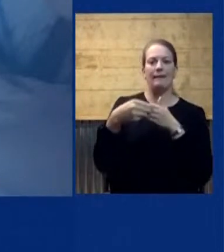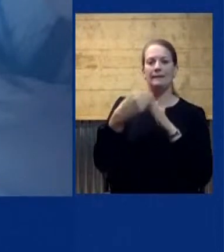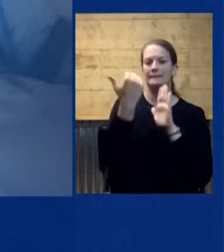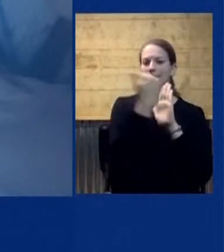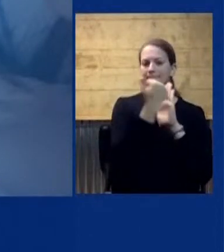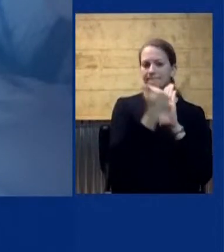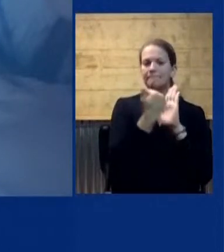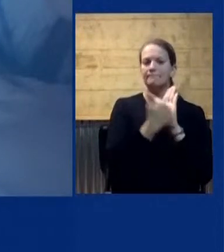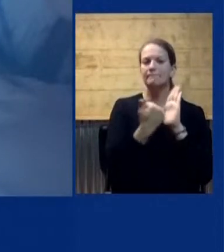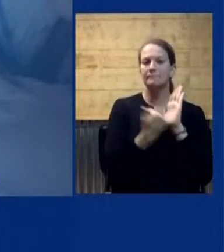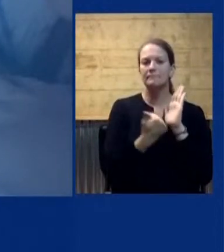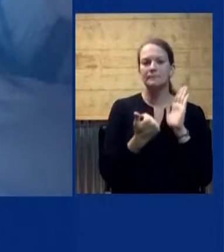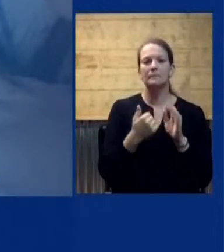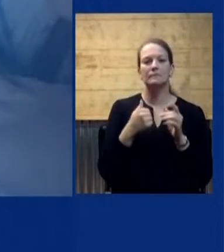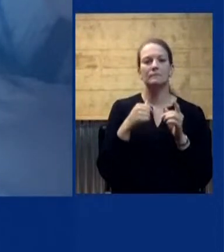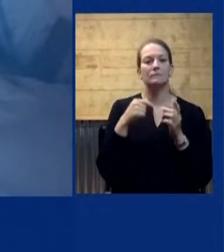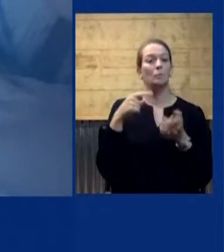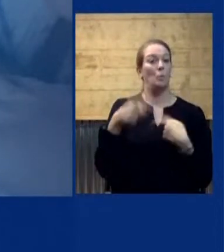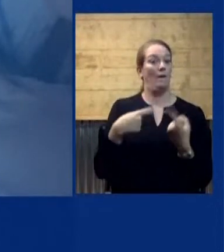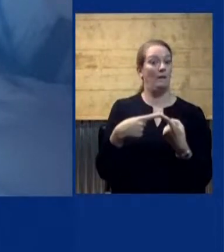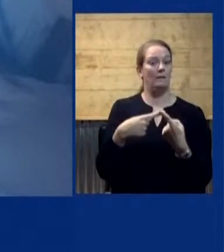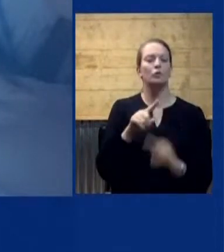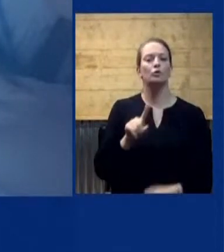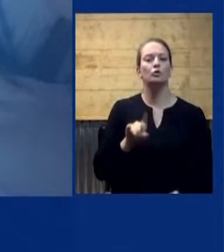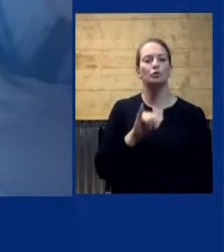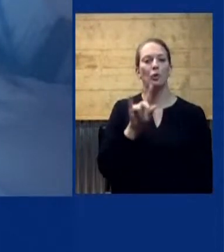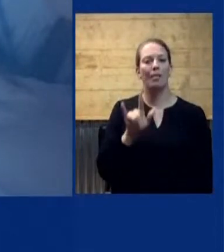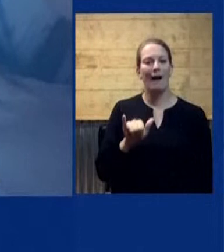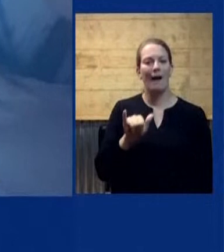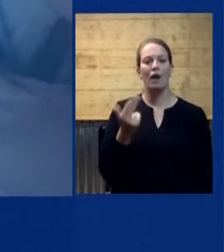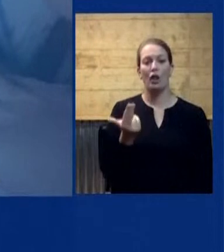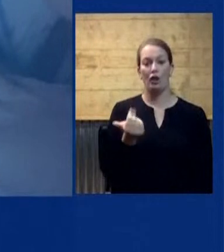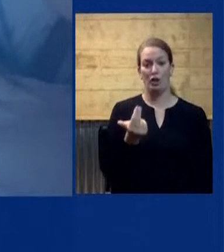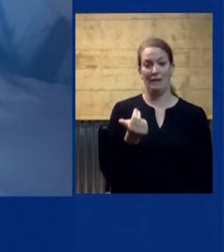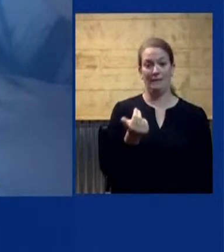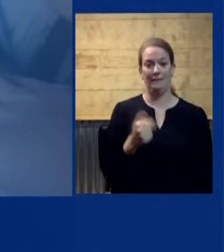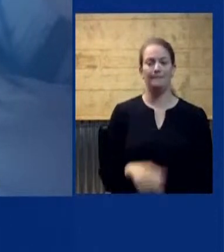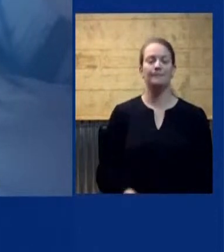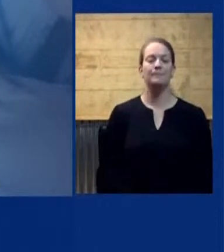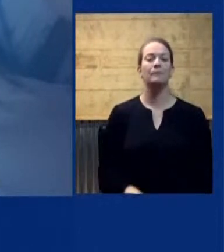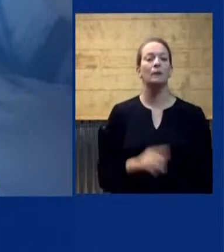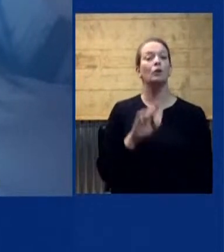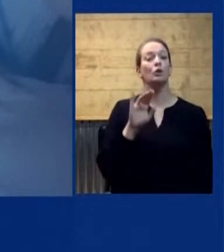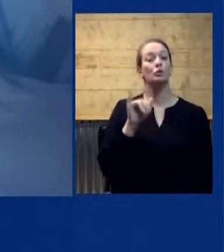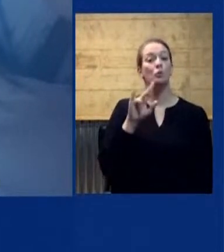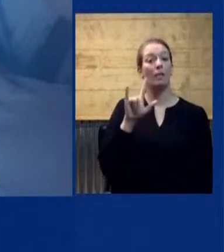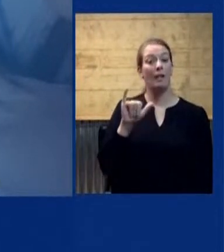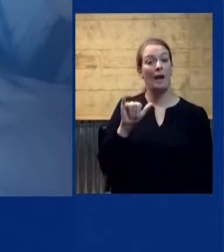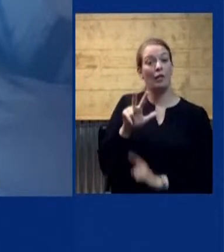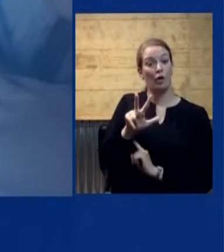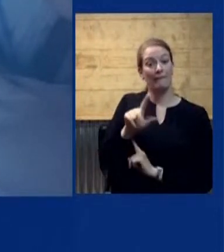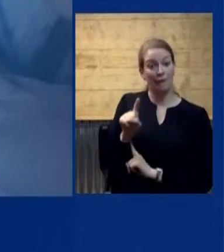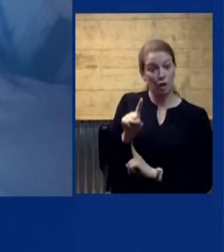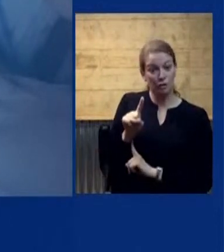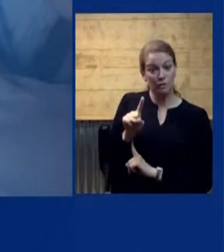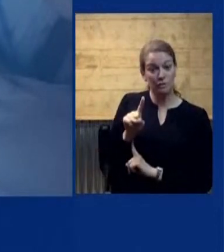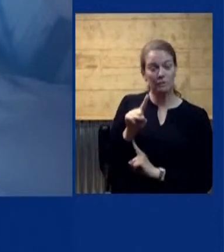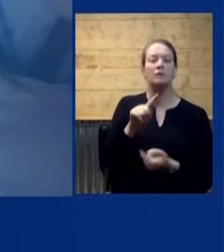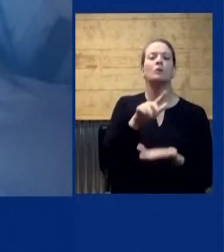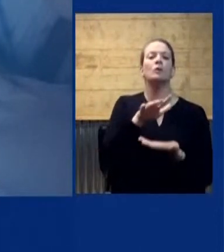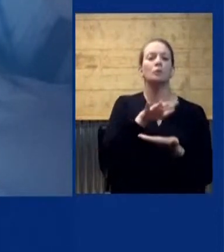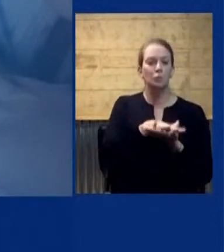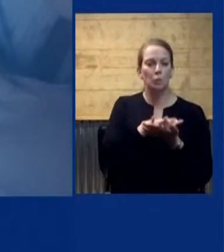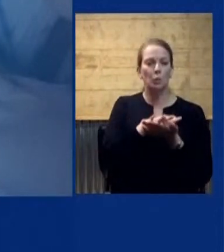13th. On July 31st, local school districts will submit their plans